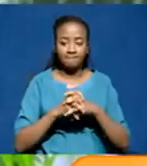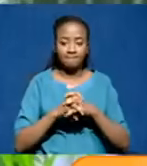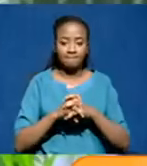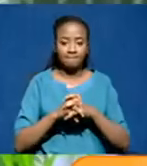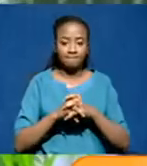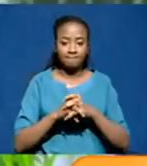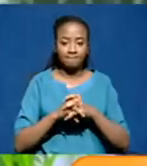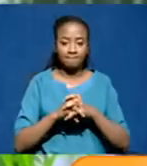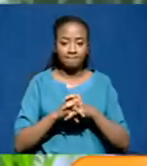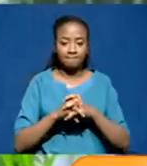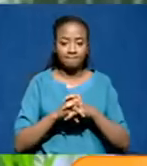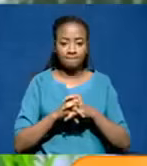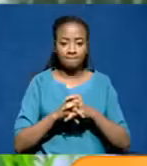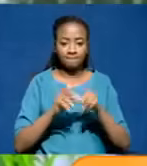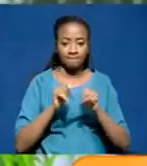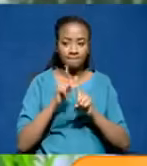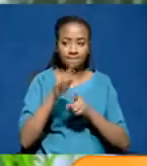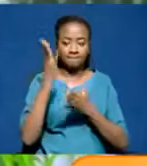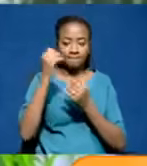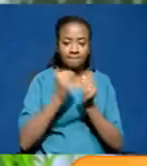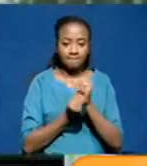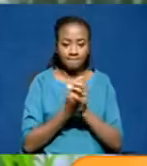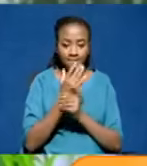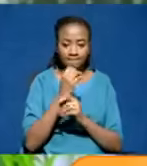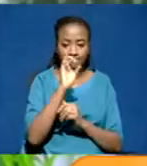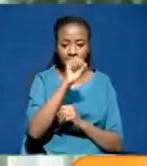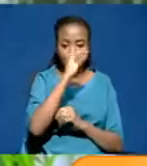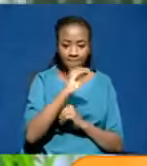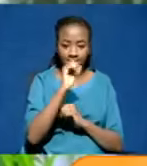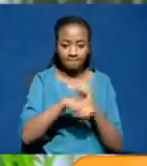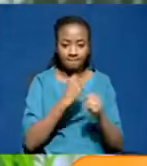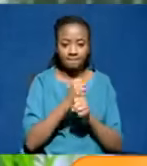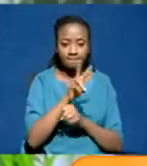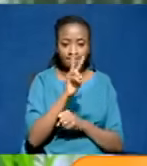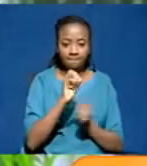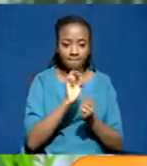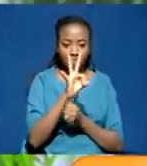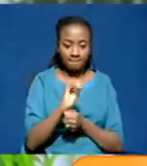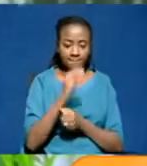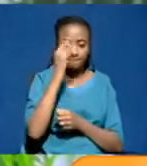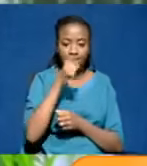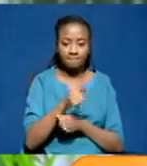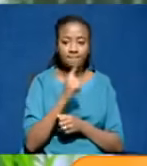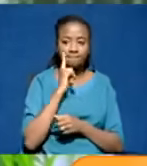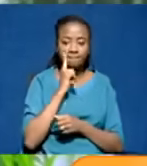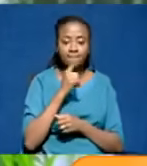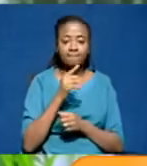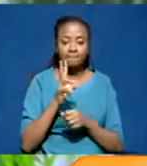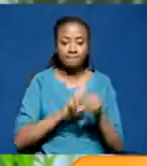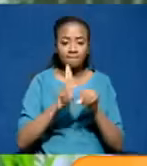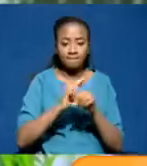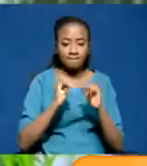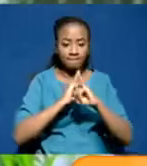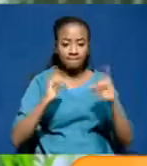Kenya's e-mobility is projected to grow by 5% by the year 2030 as the country looks to ditch use of fossil fuels and embrace